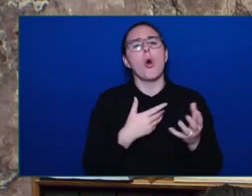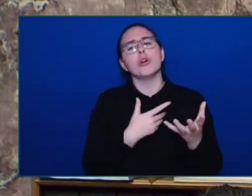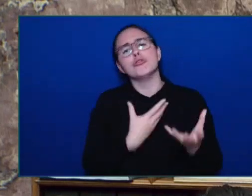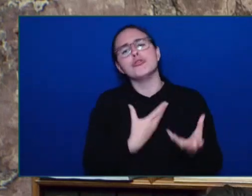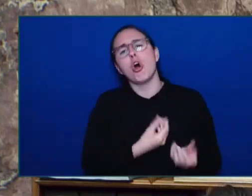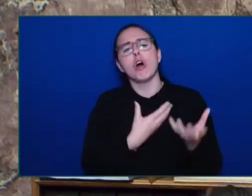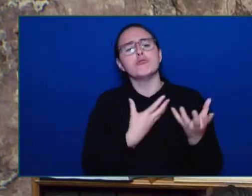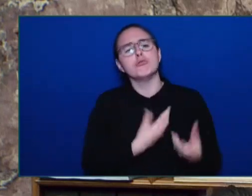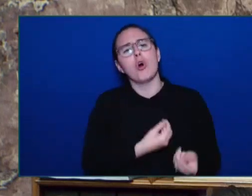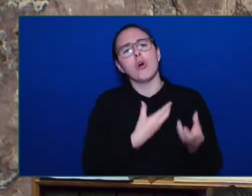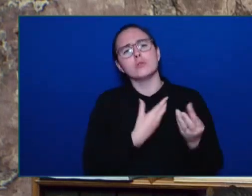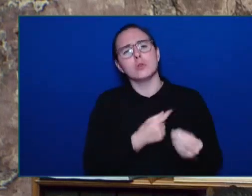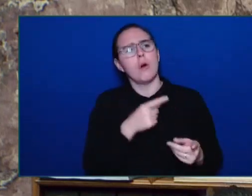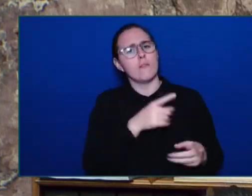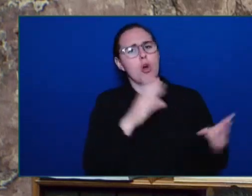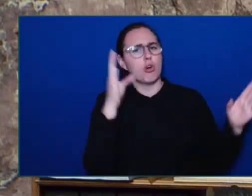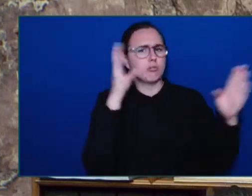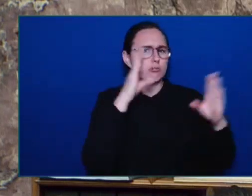And that is